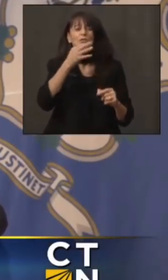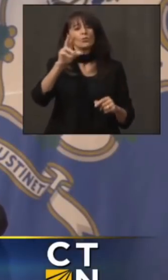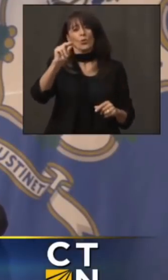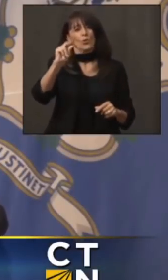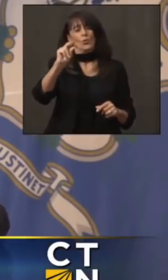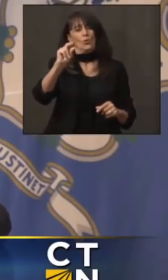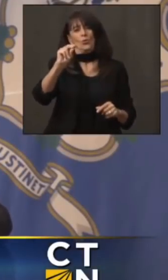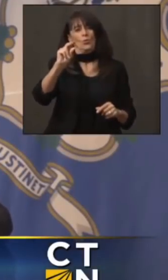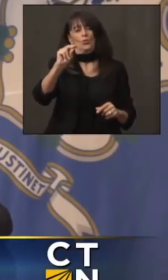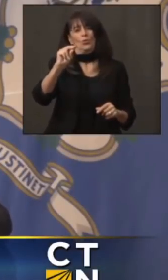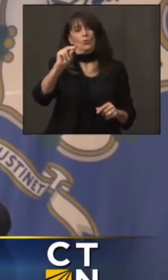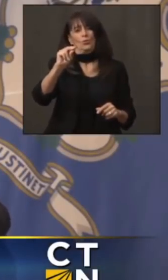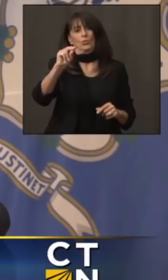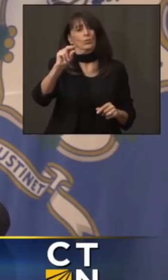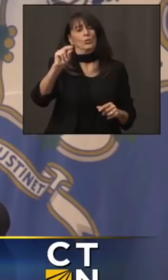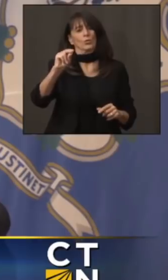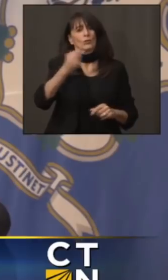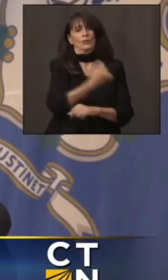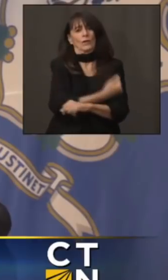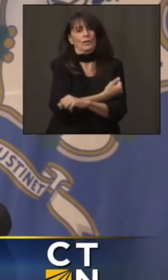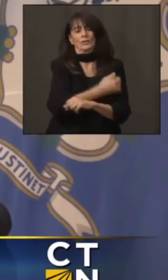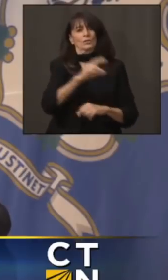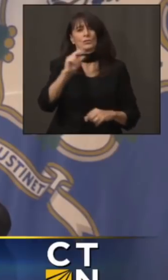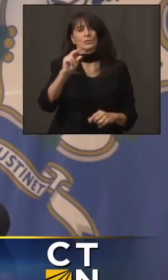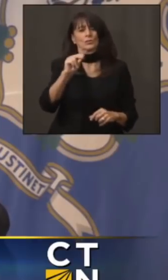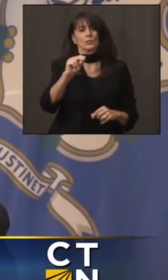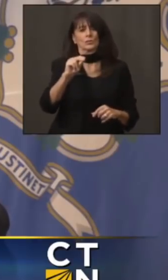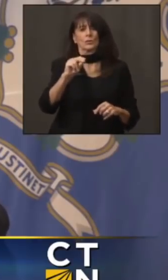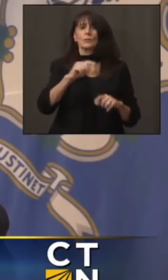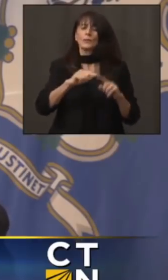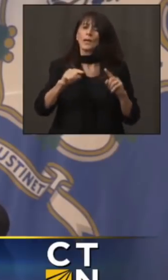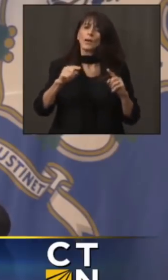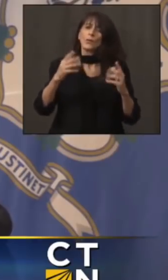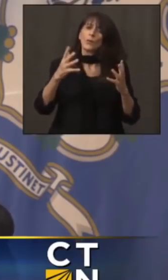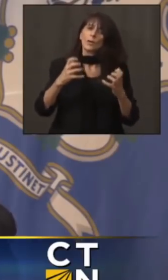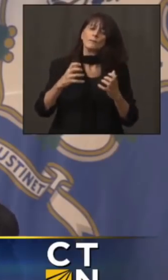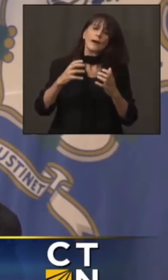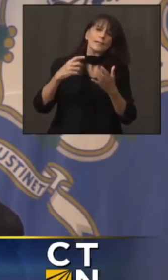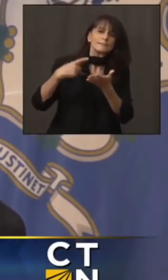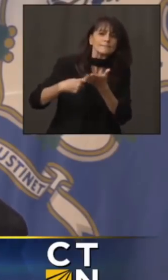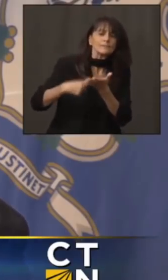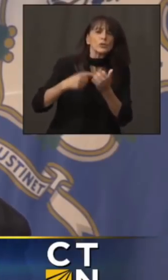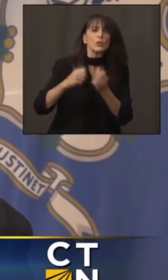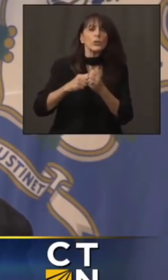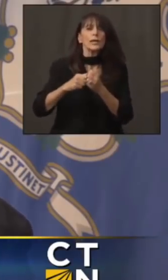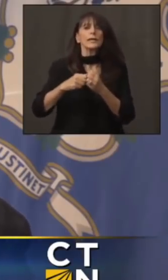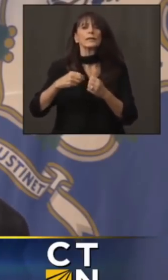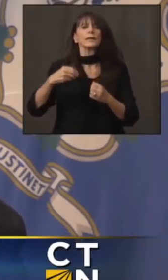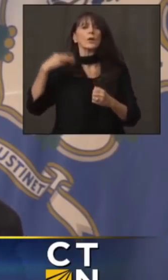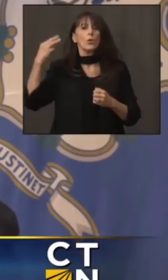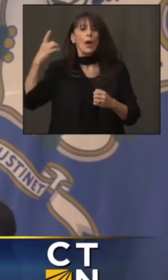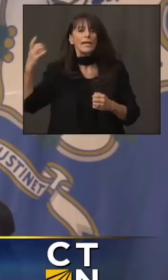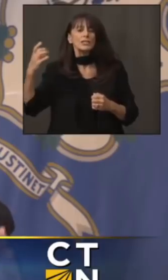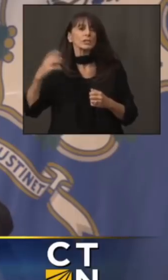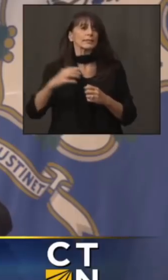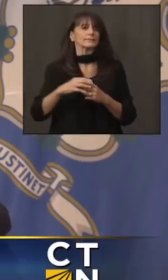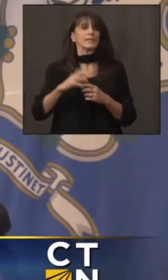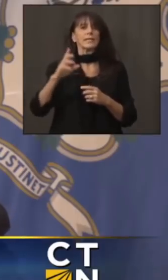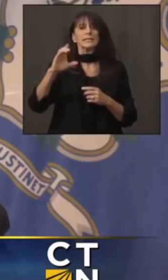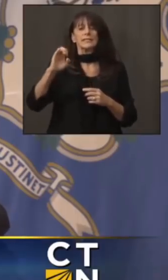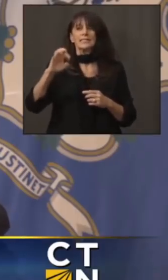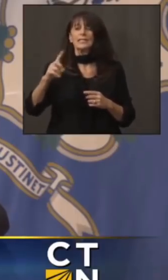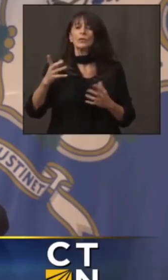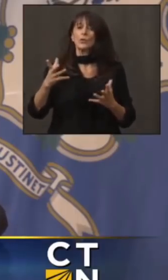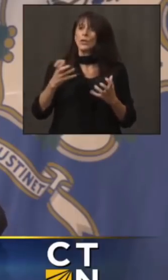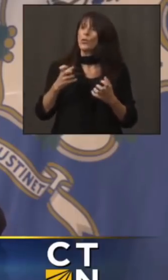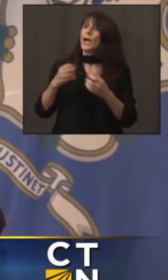October 16th, I think it is, get down to the CDC and the White House our thoughts about how the vaccine